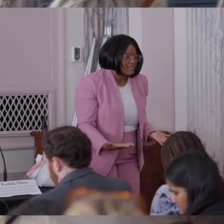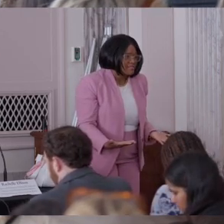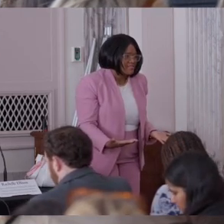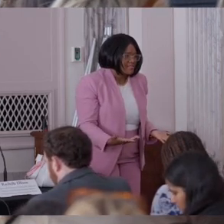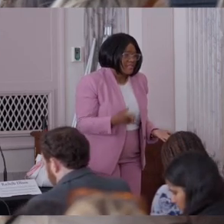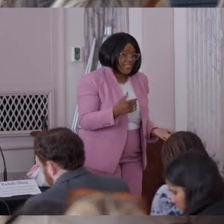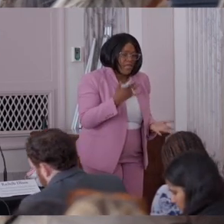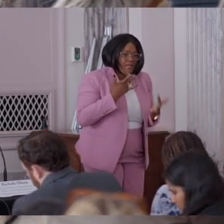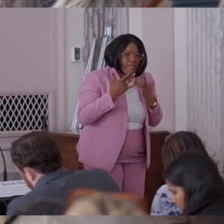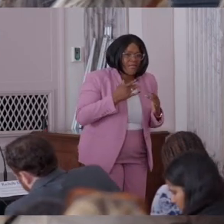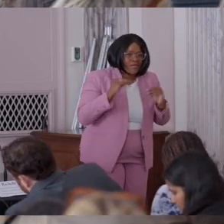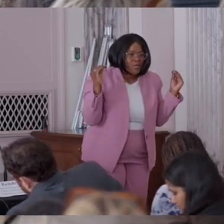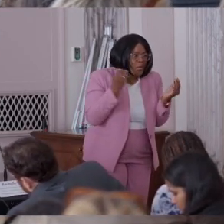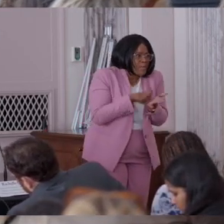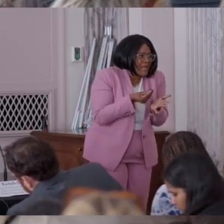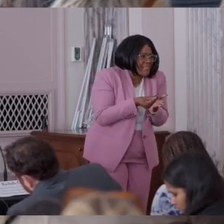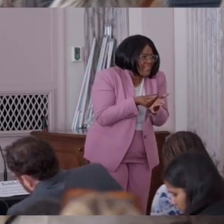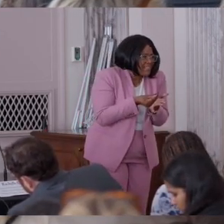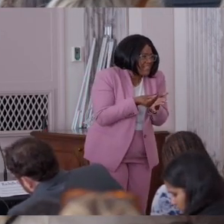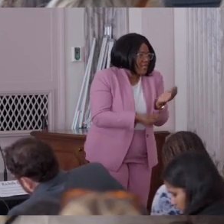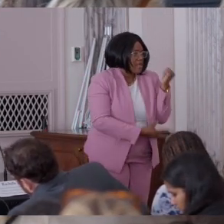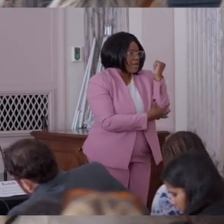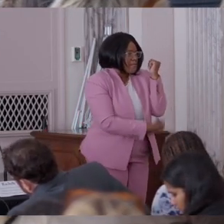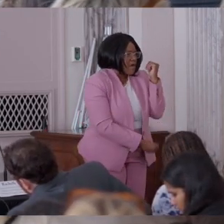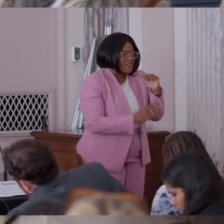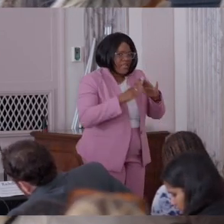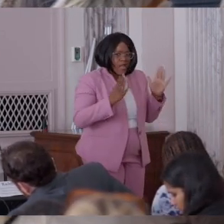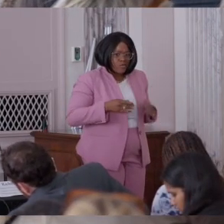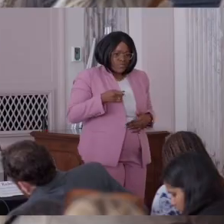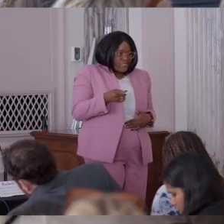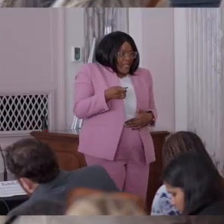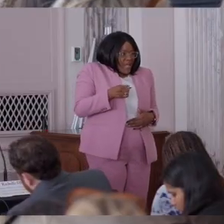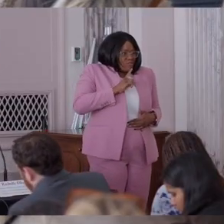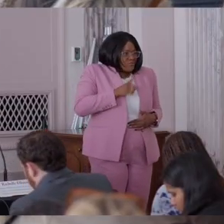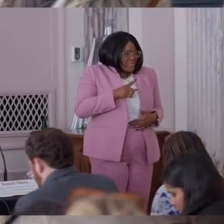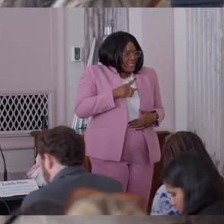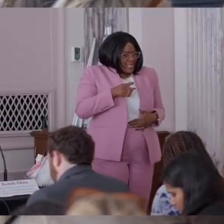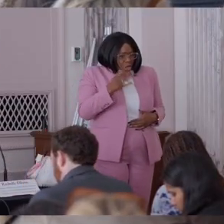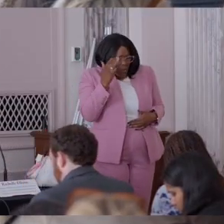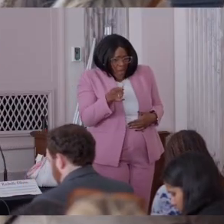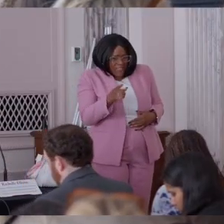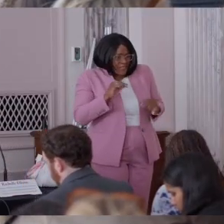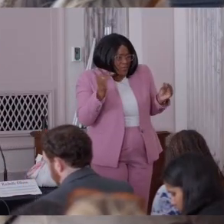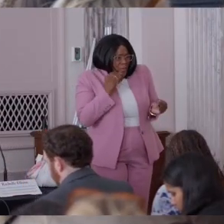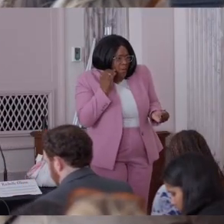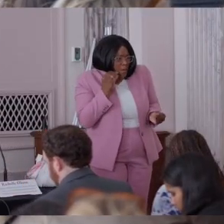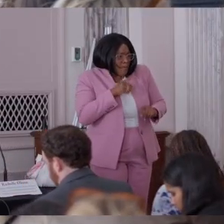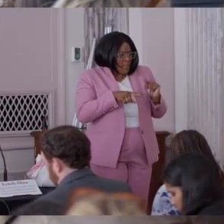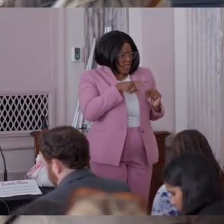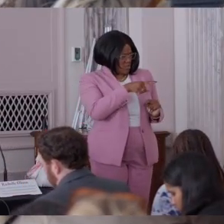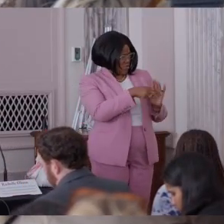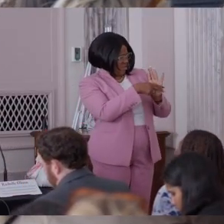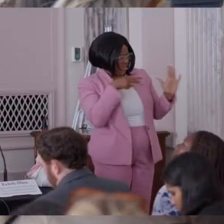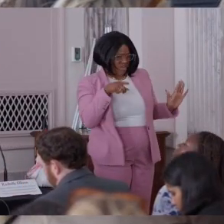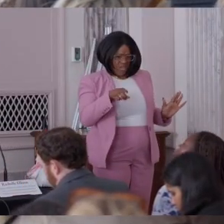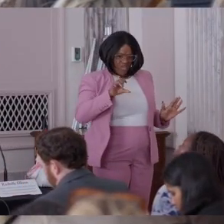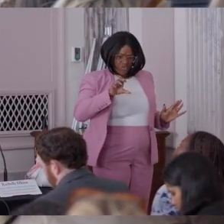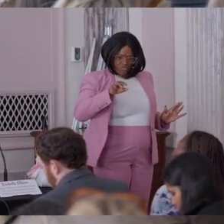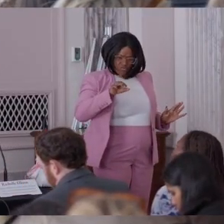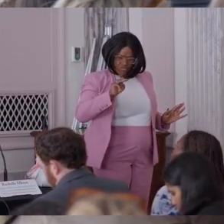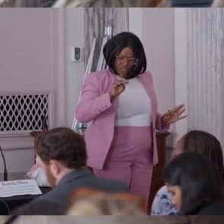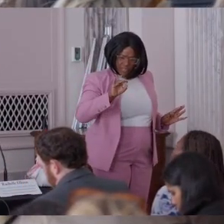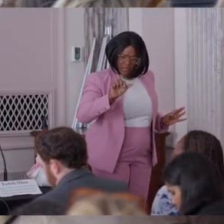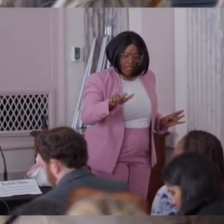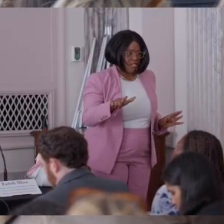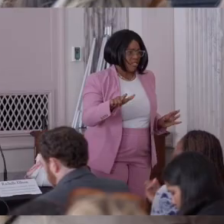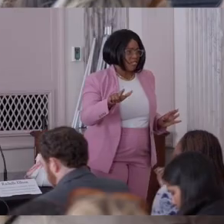and the lack of income. So poverty and housing are the primary drivers of homelessness. What this